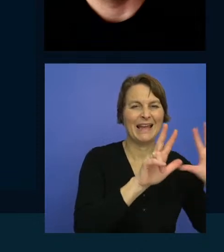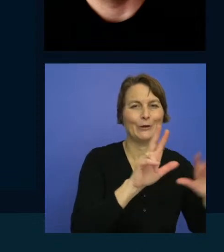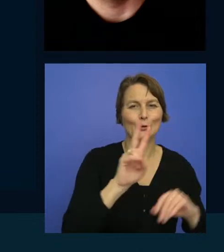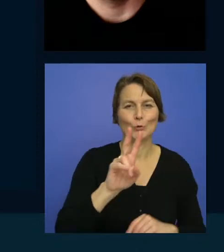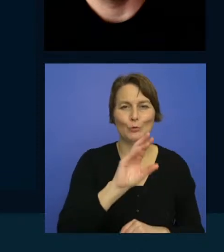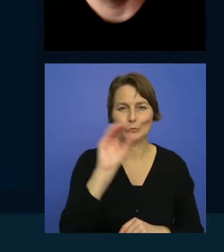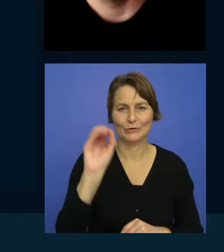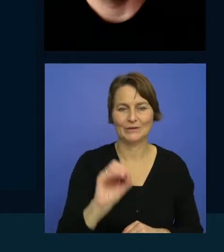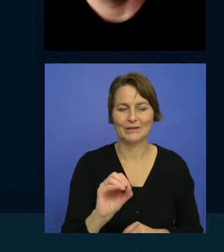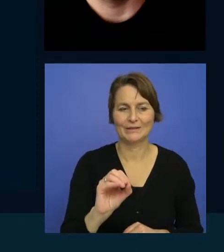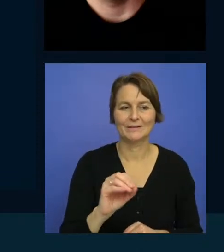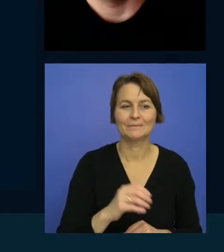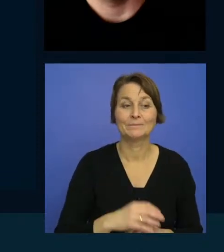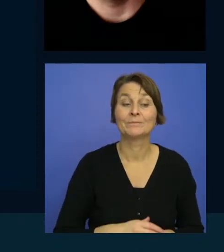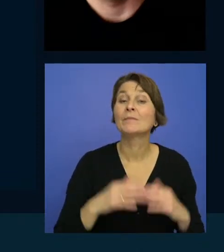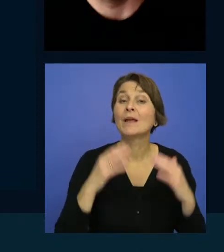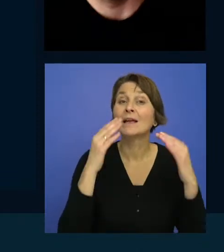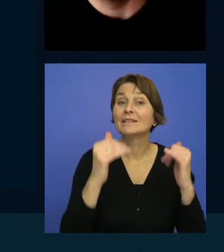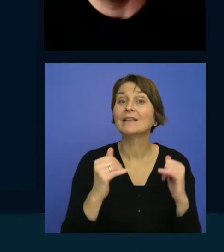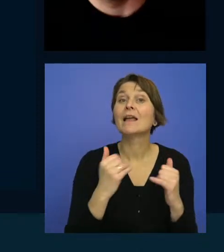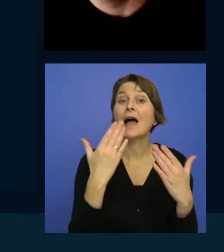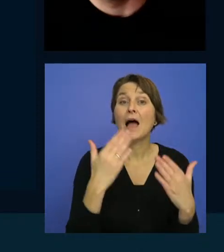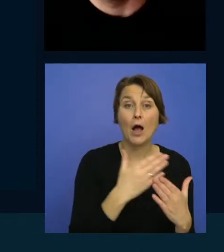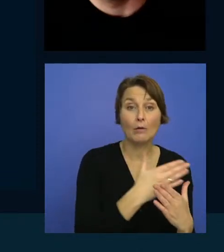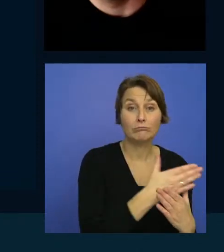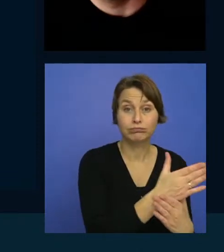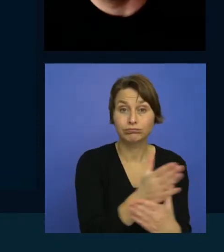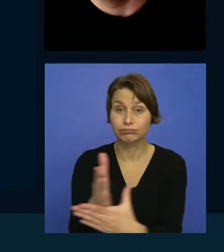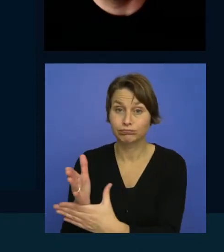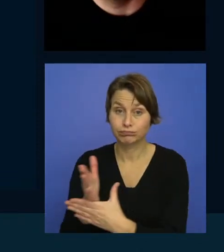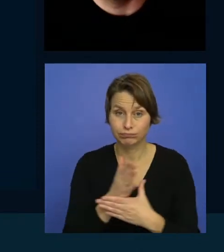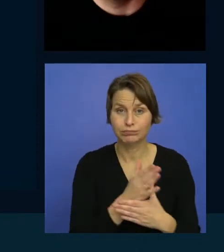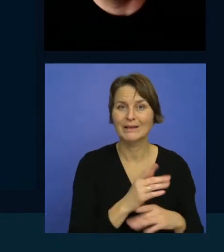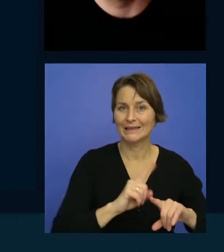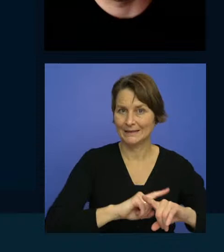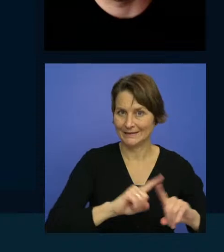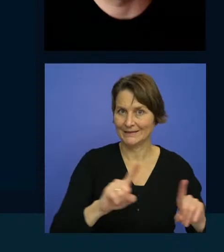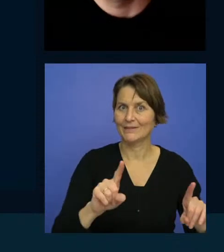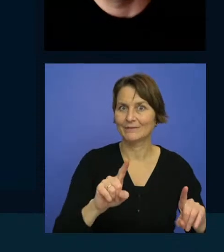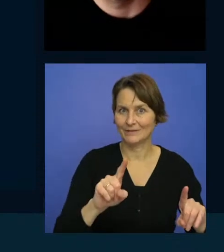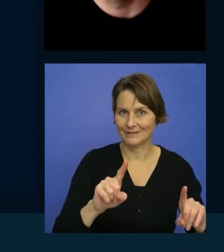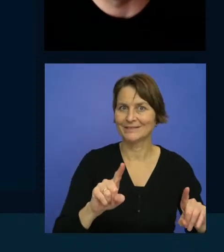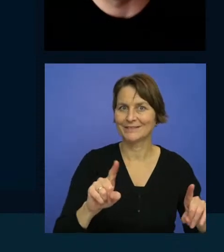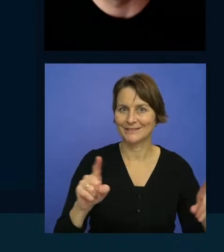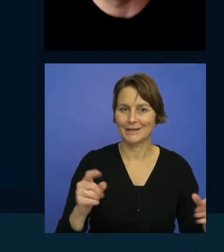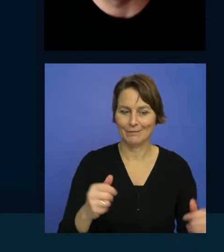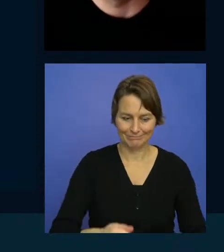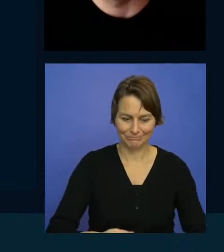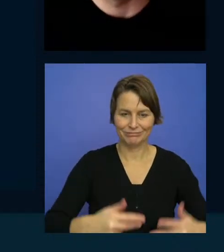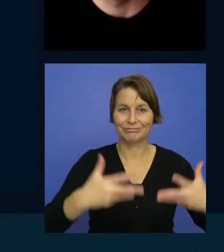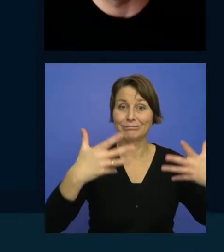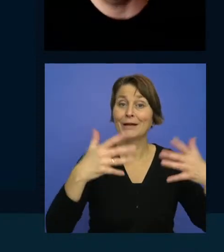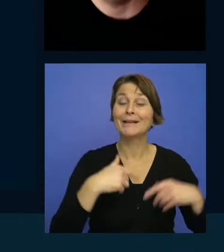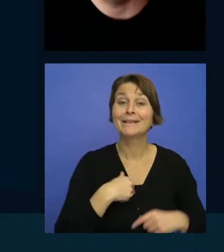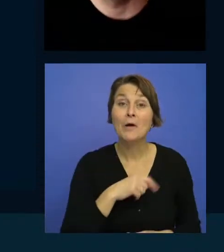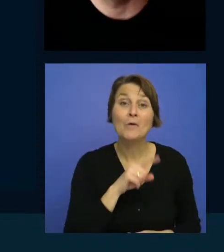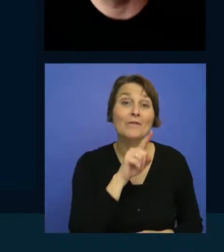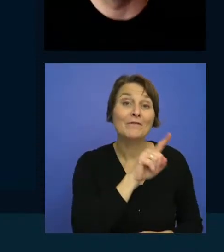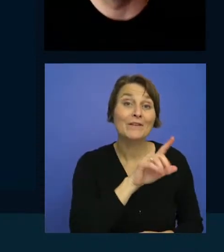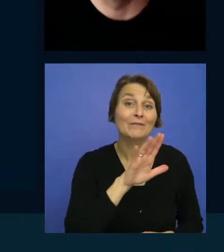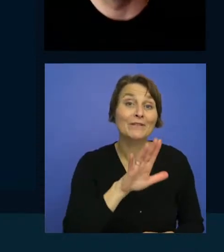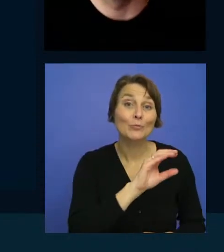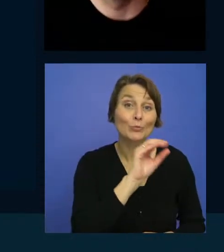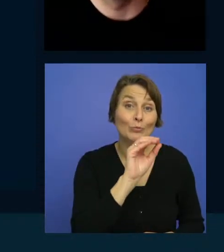the disparity in predictions, I can see that I have a much different outcome. Now I'm offering loans to 15% of men